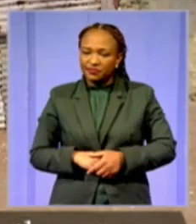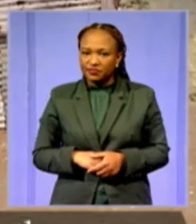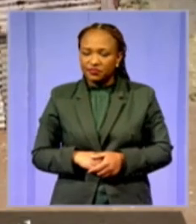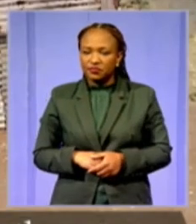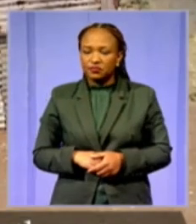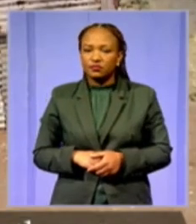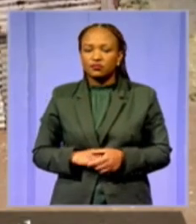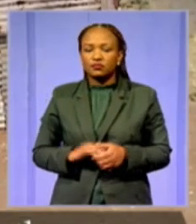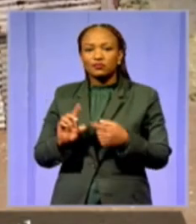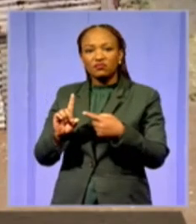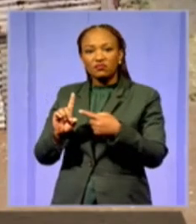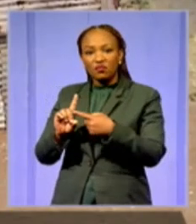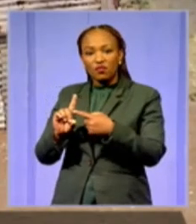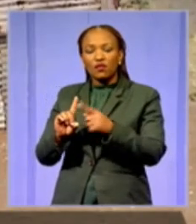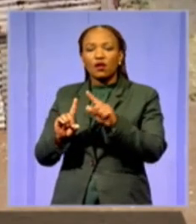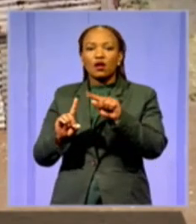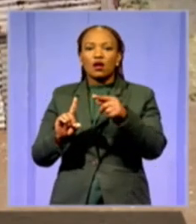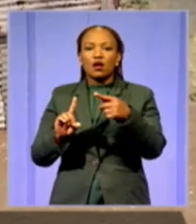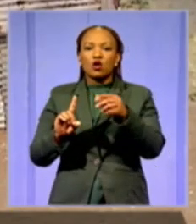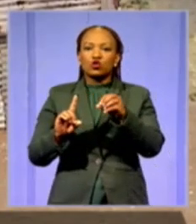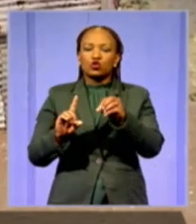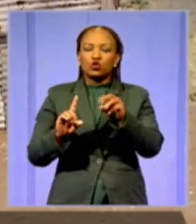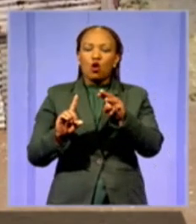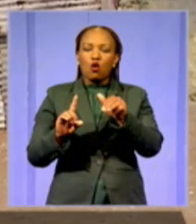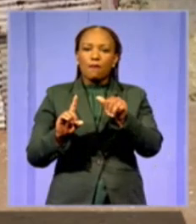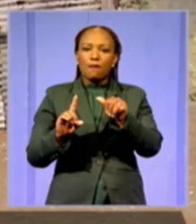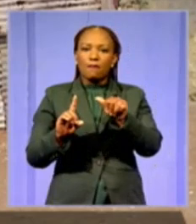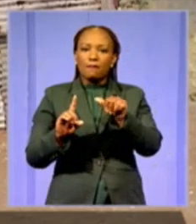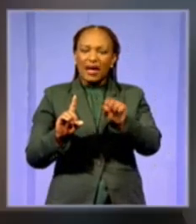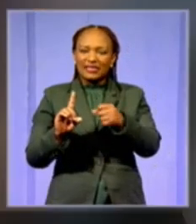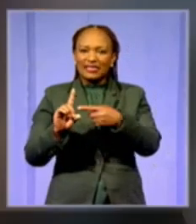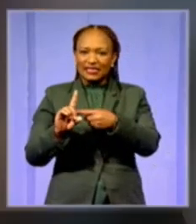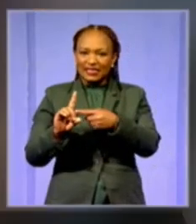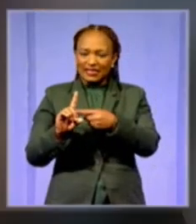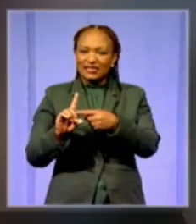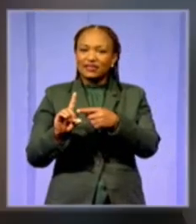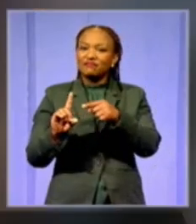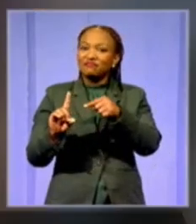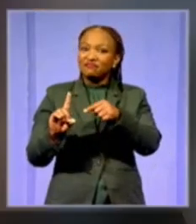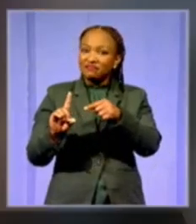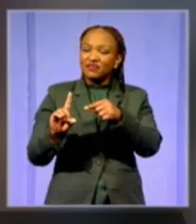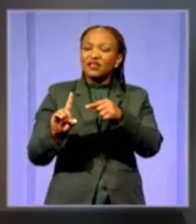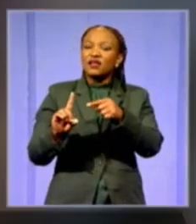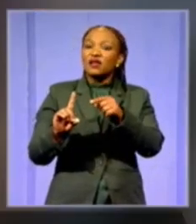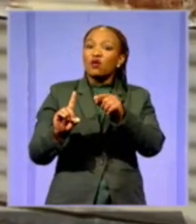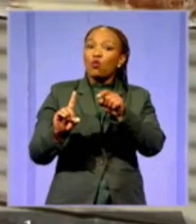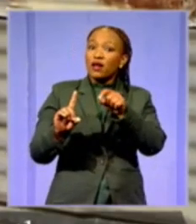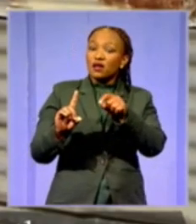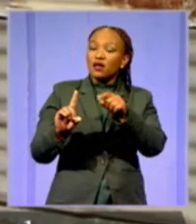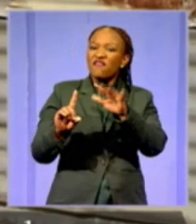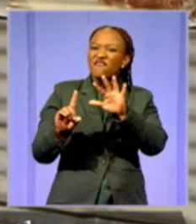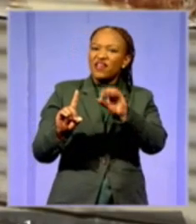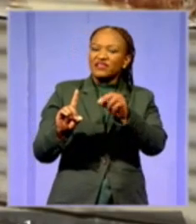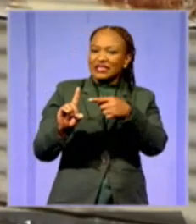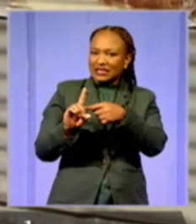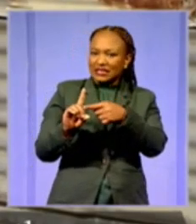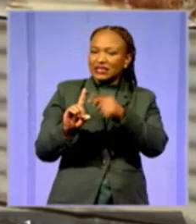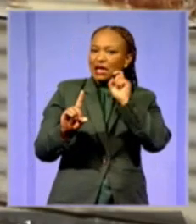Lefu la Thomas Ikaneng ya neng a ena le dilemo di 50 le sile ba lelapa ka dipotso tse hlokang